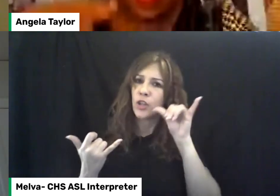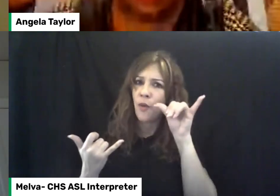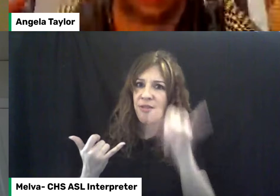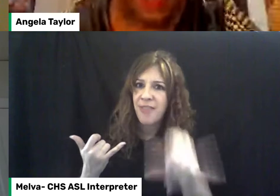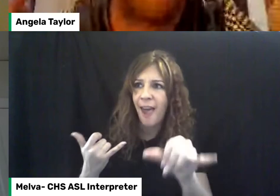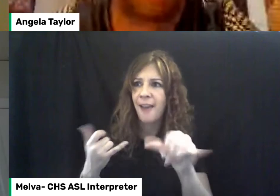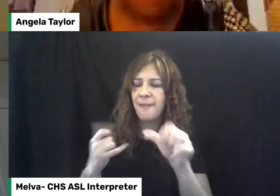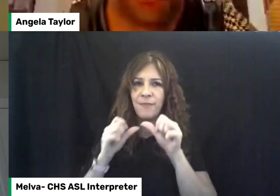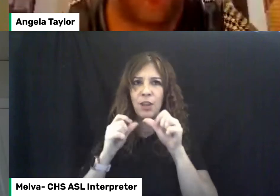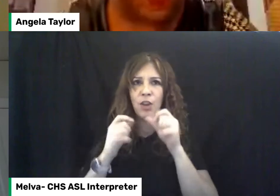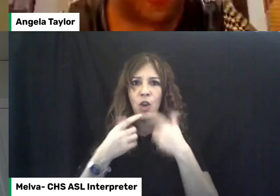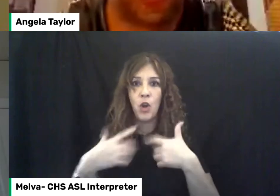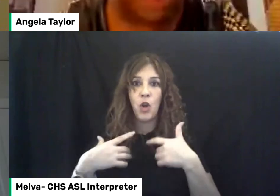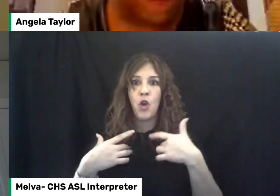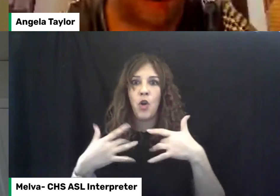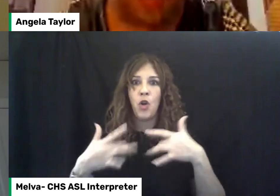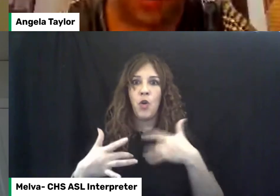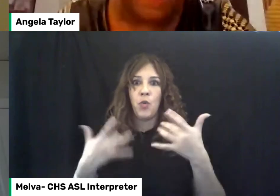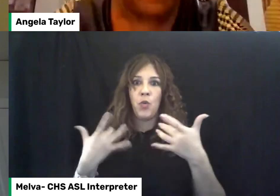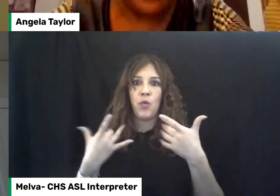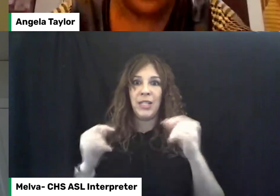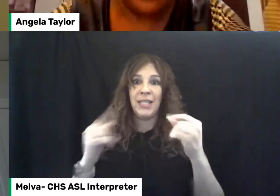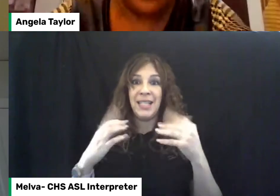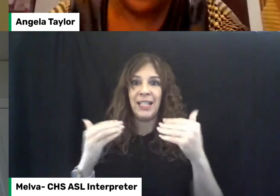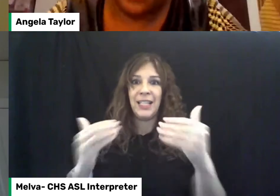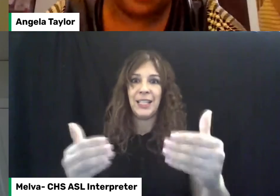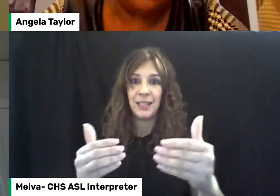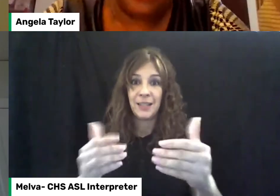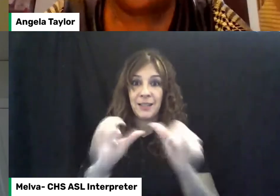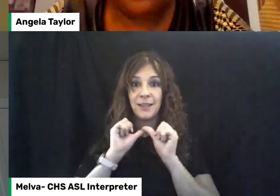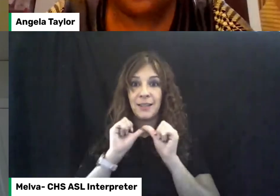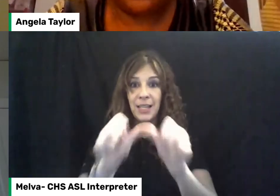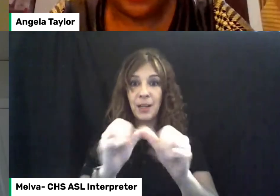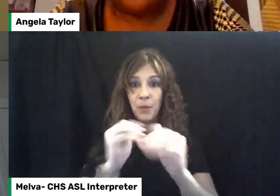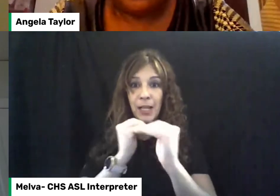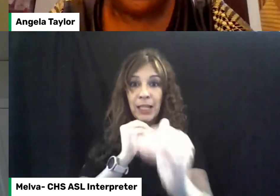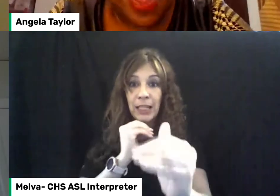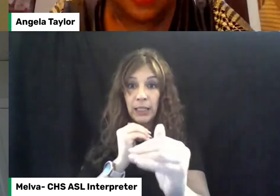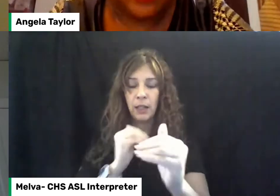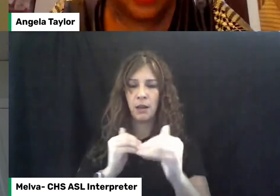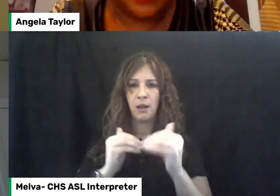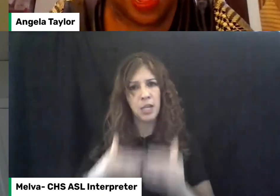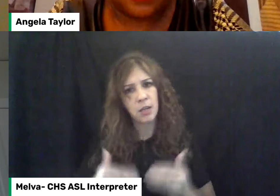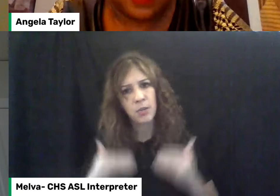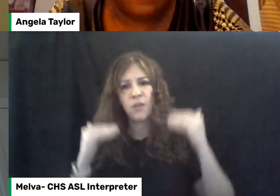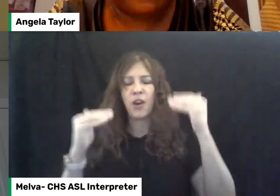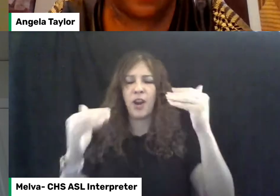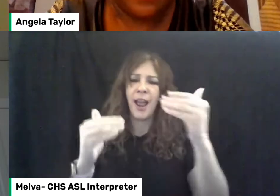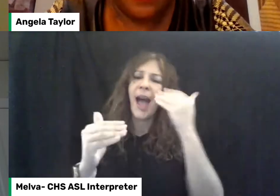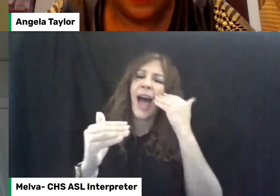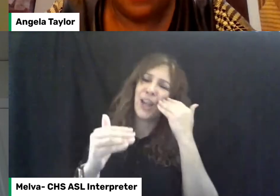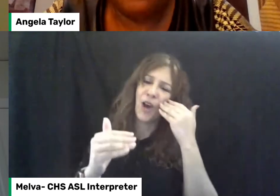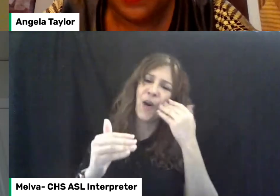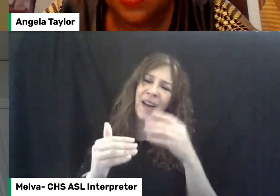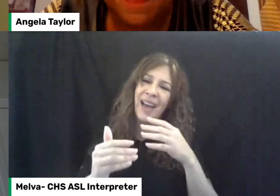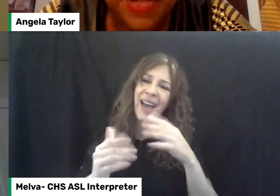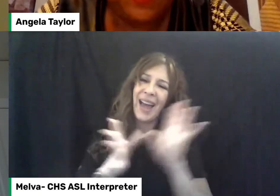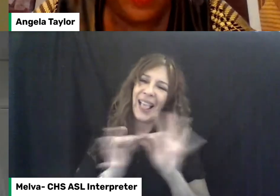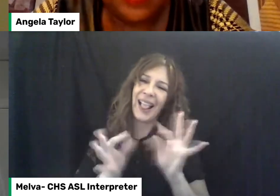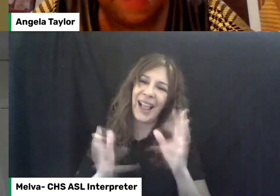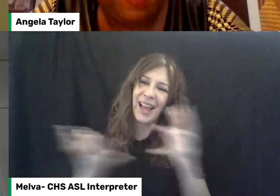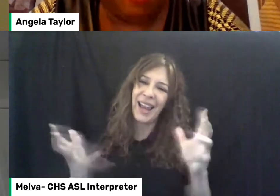sustainability, and to keep it moving going forward. I know I speak in a lot of analogies and accolades, but I'm